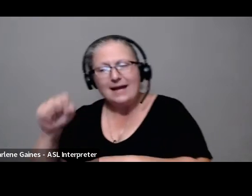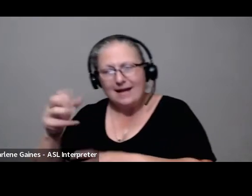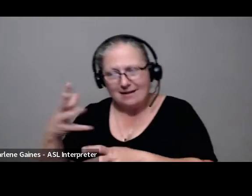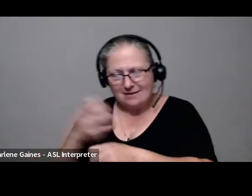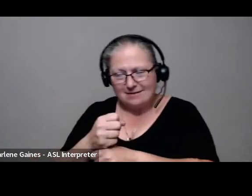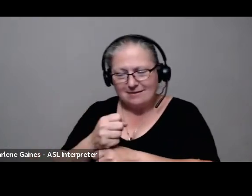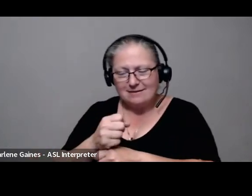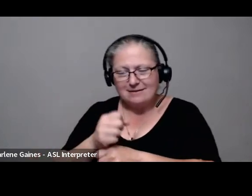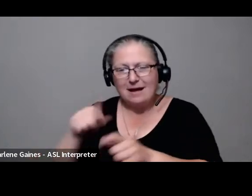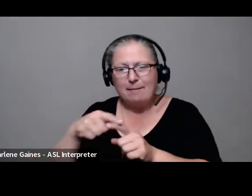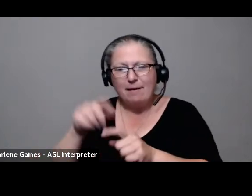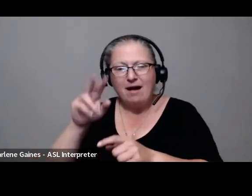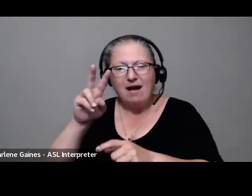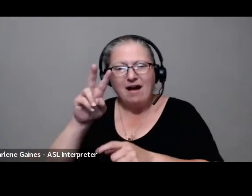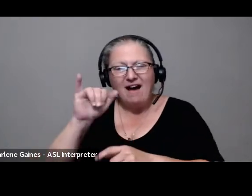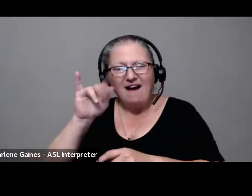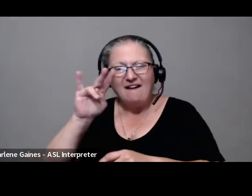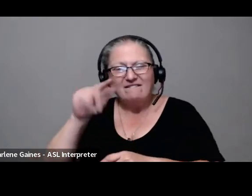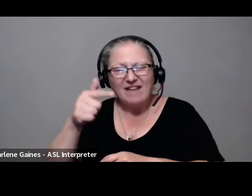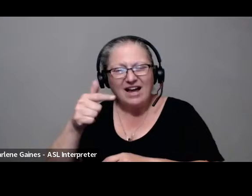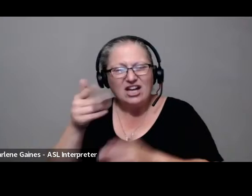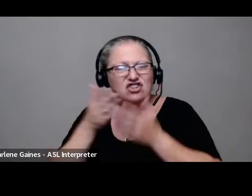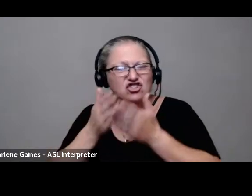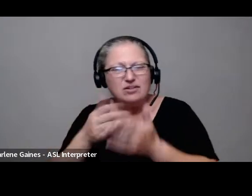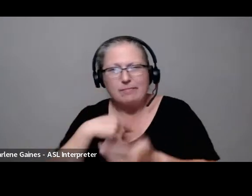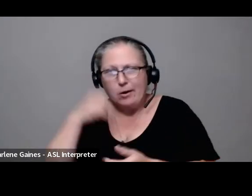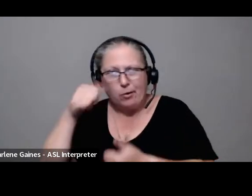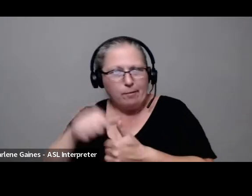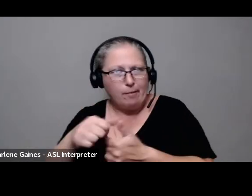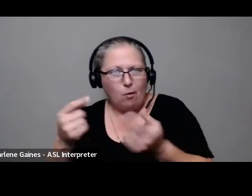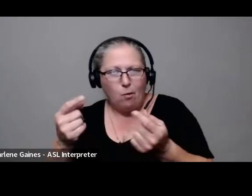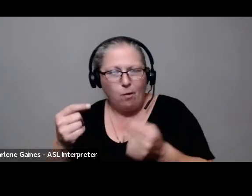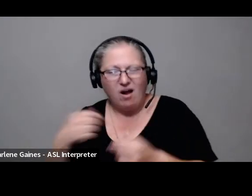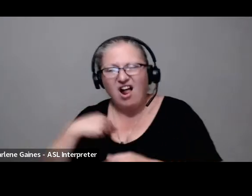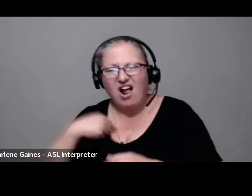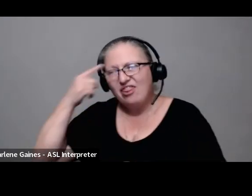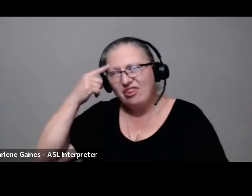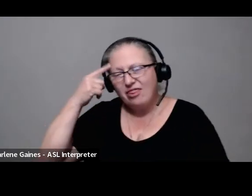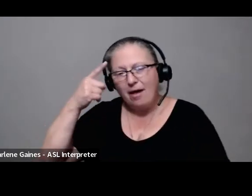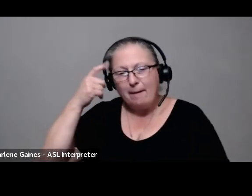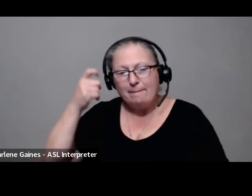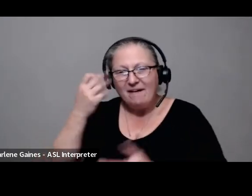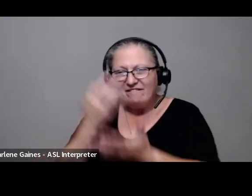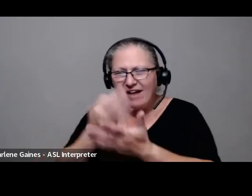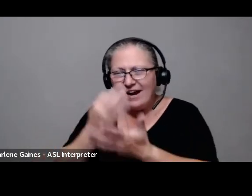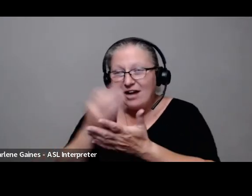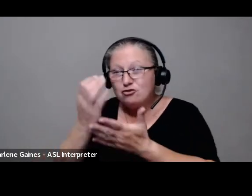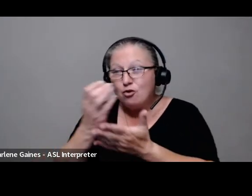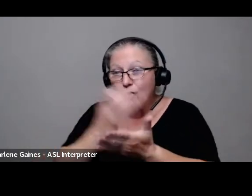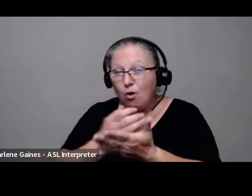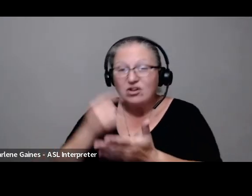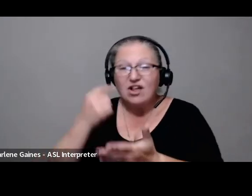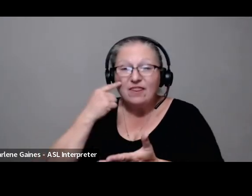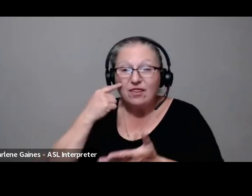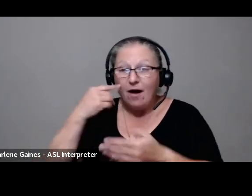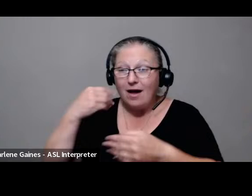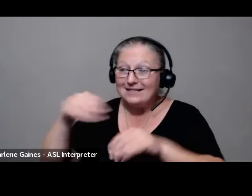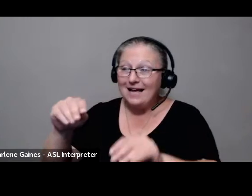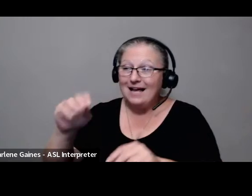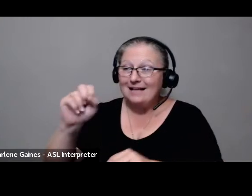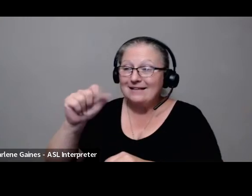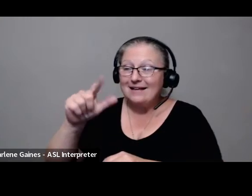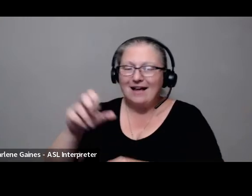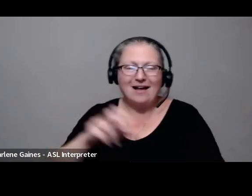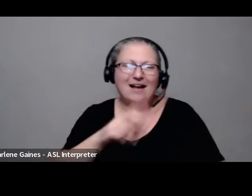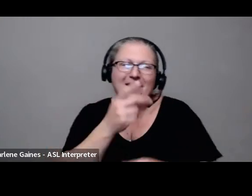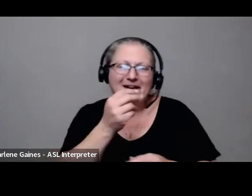Okay. It has to do with Viking ships, but I don't remember. Okay. I thought it was because it's mixed in with the financial courses, so I thought maybe, what's It's it? not